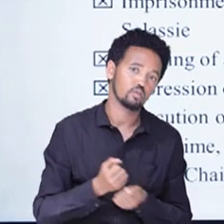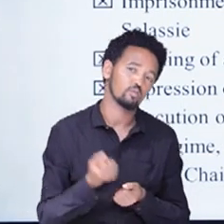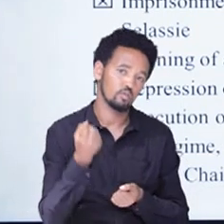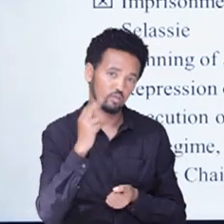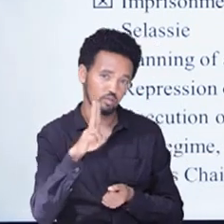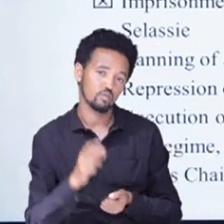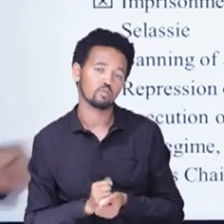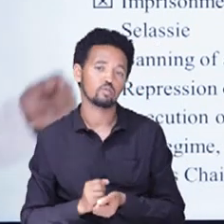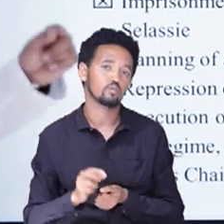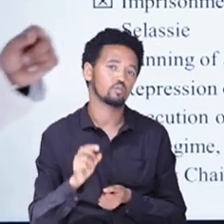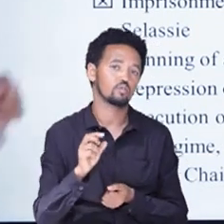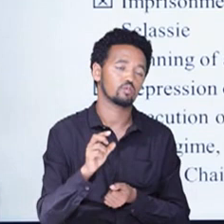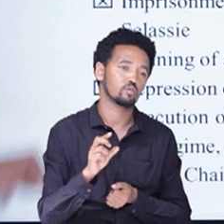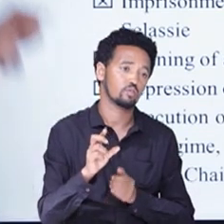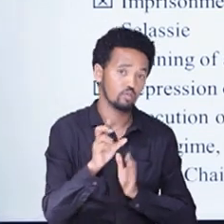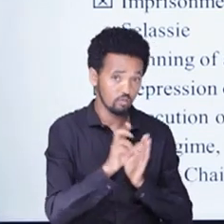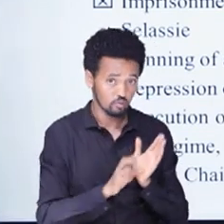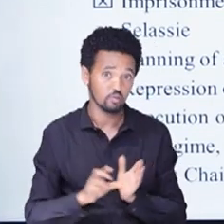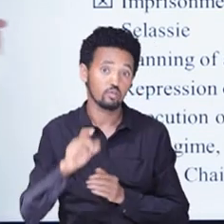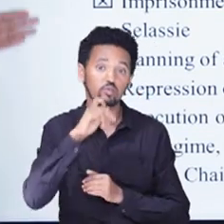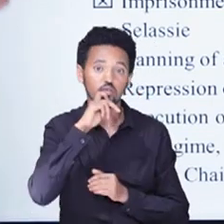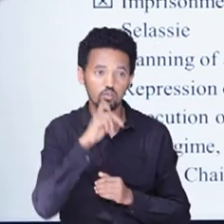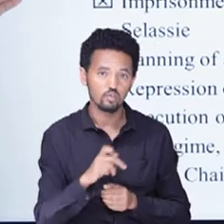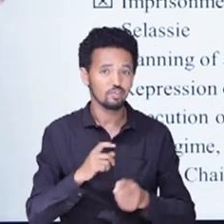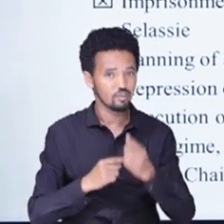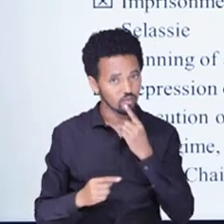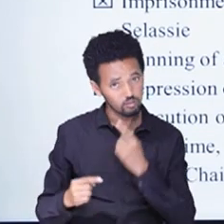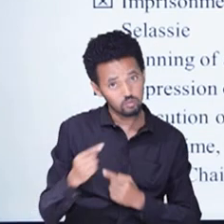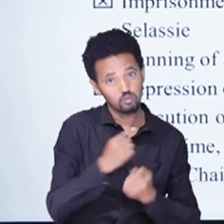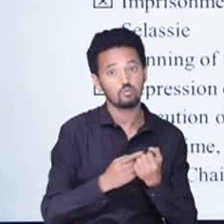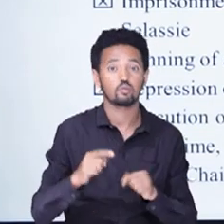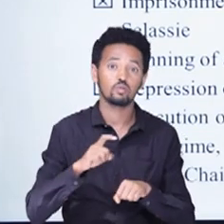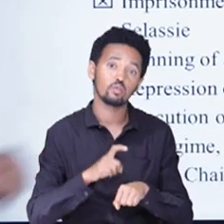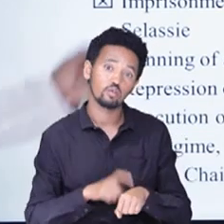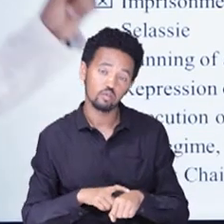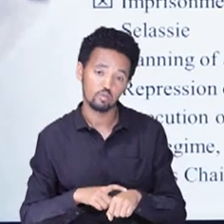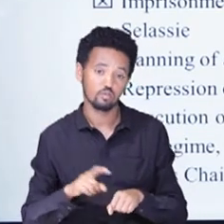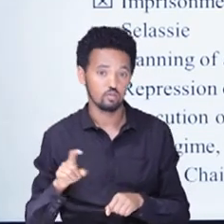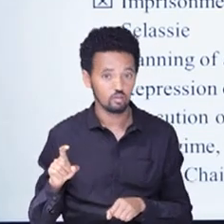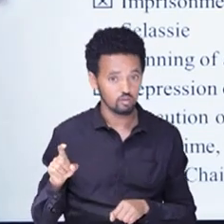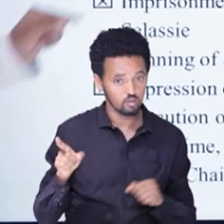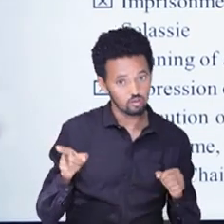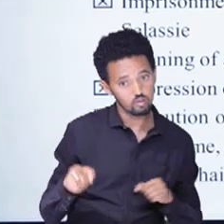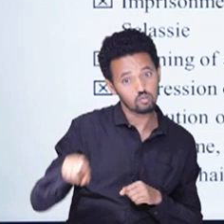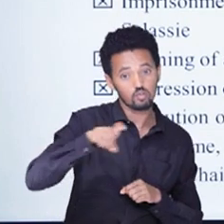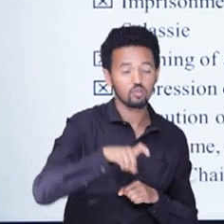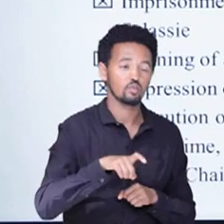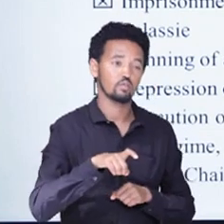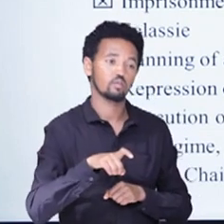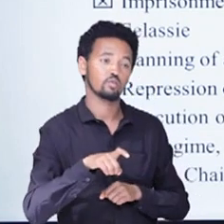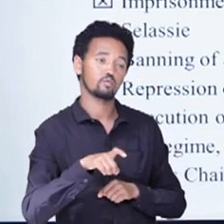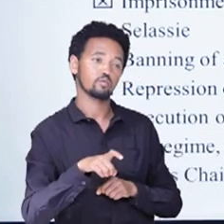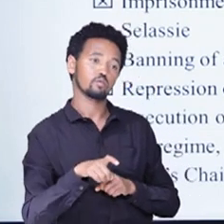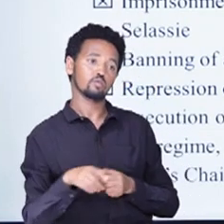12 September 1974, Dirk took several measures such as imprisonment of top